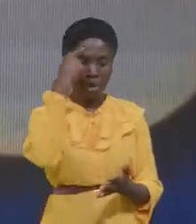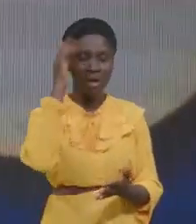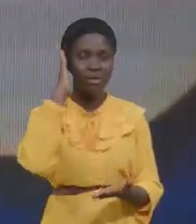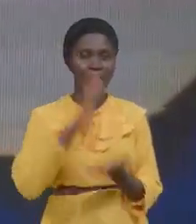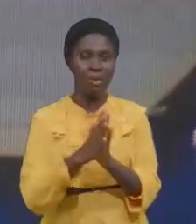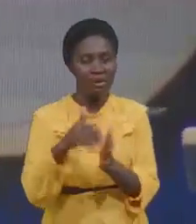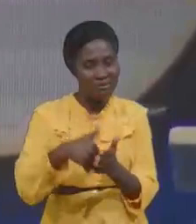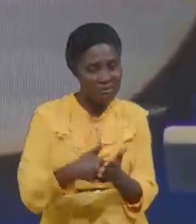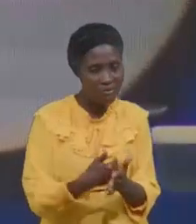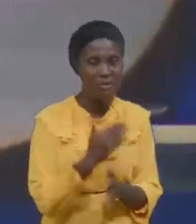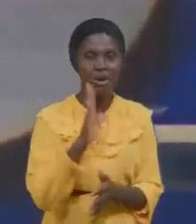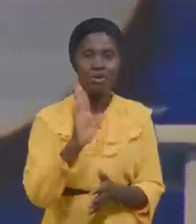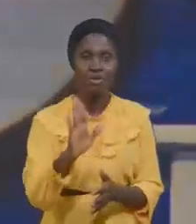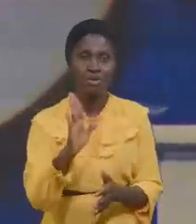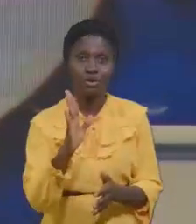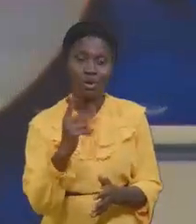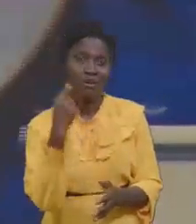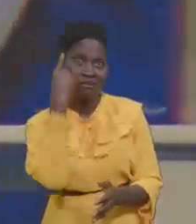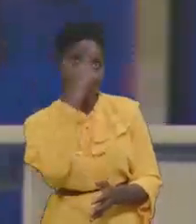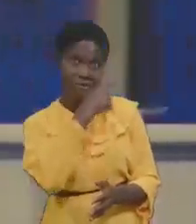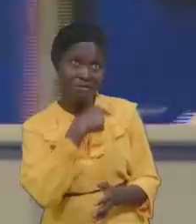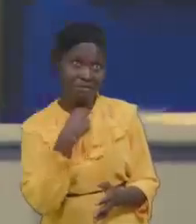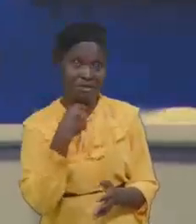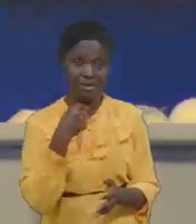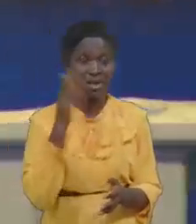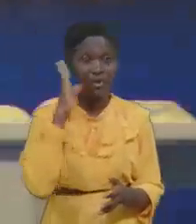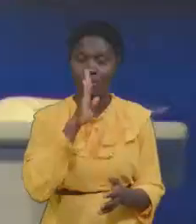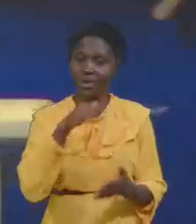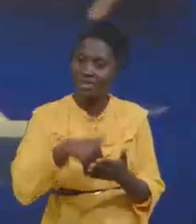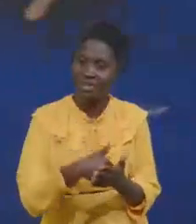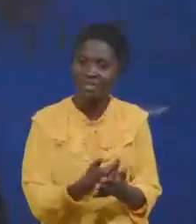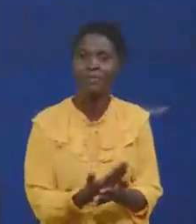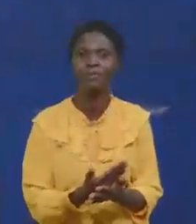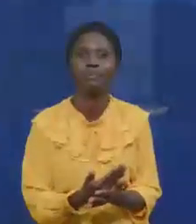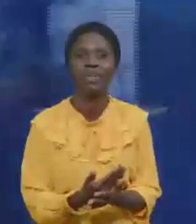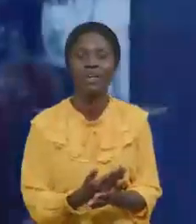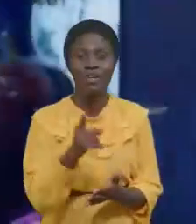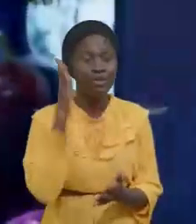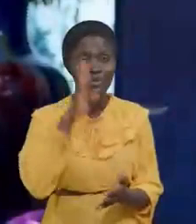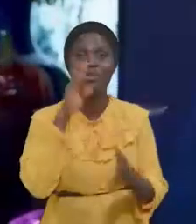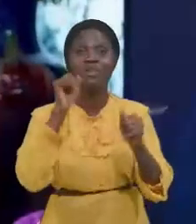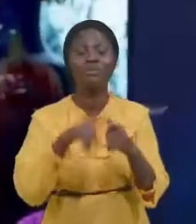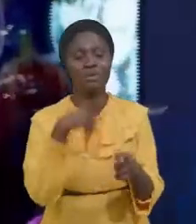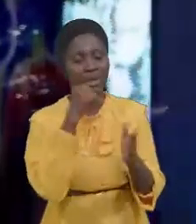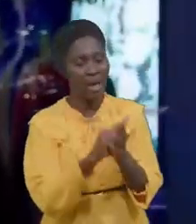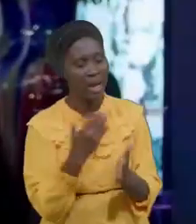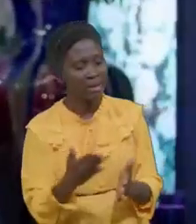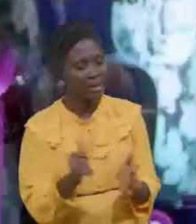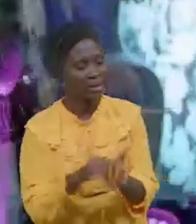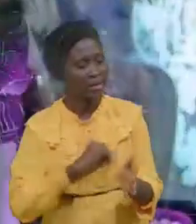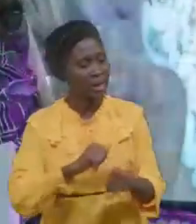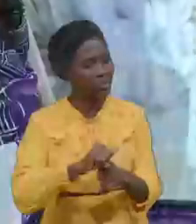fresh. Your outlook will be fresh. You'll say, the things I used to do, I do them